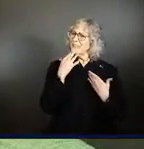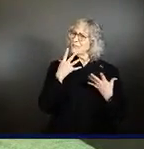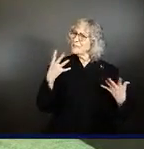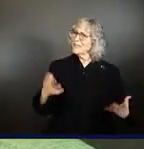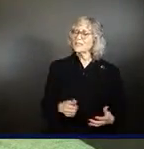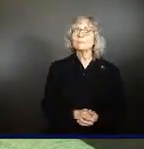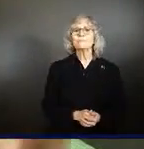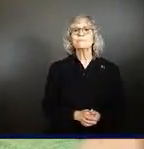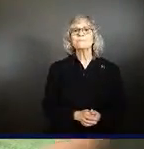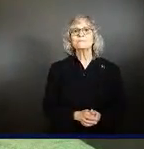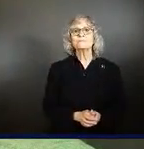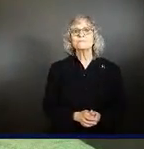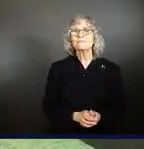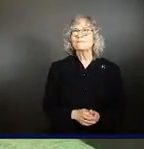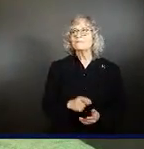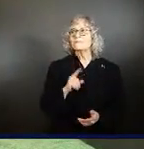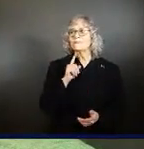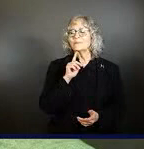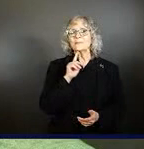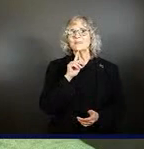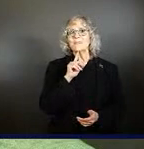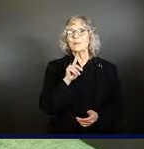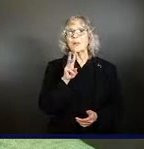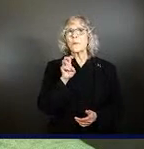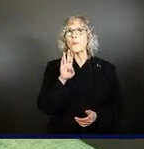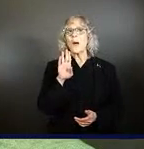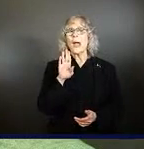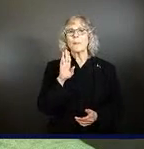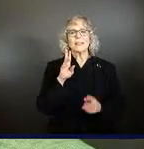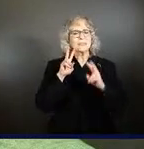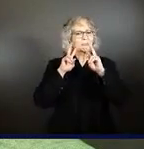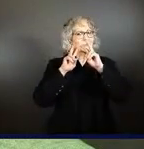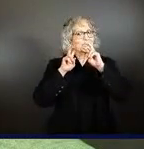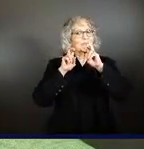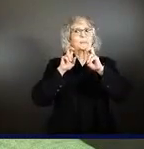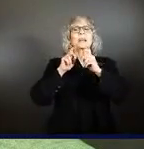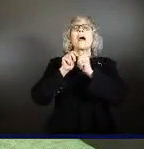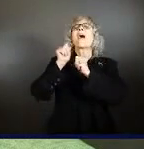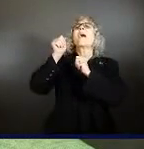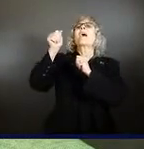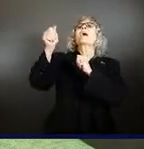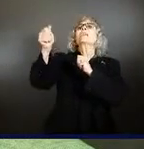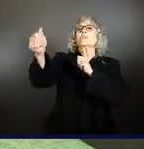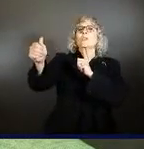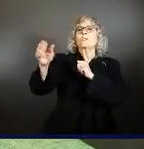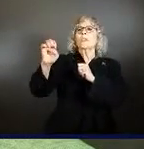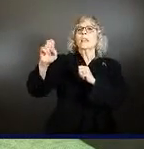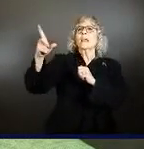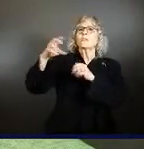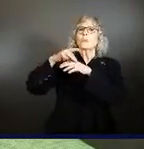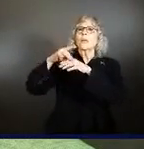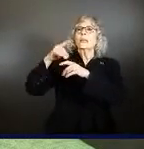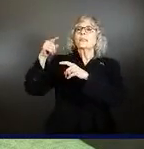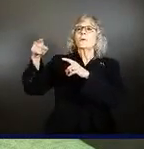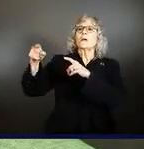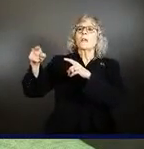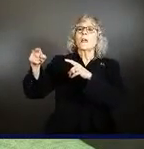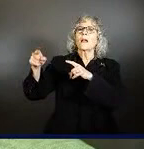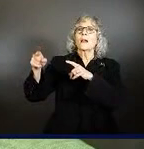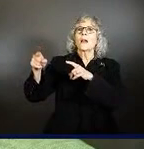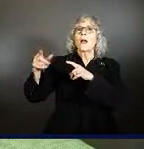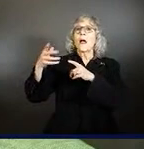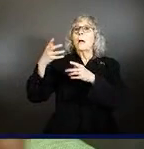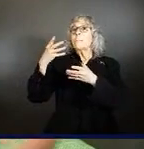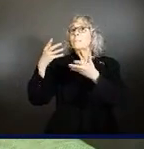Webb has this promise, of being able to explore distant exoplanet atmospheres even for the ones of planets that might